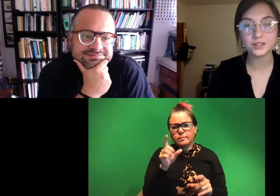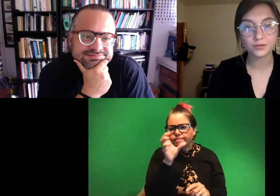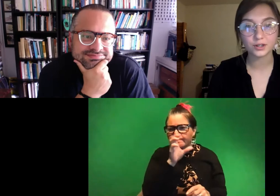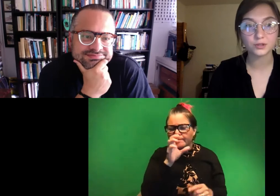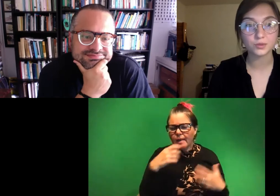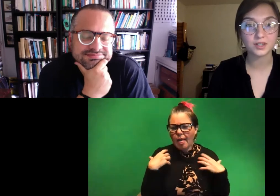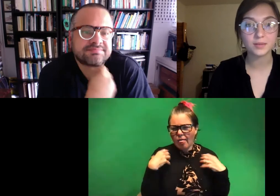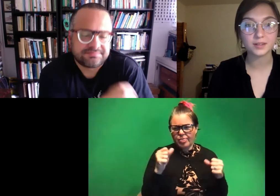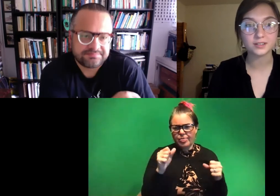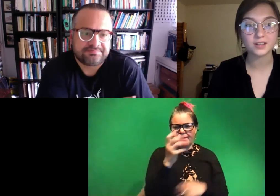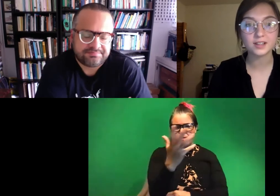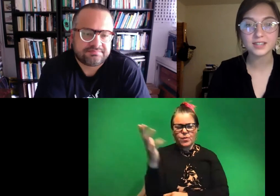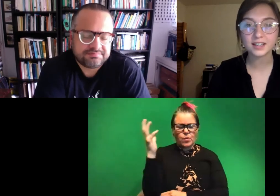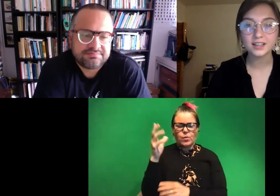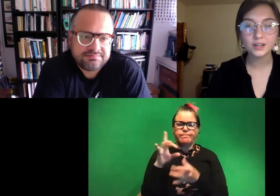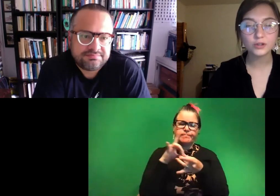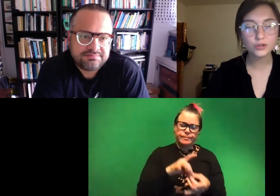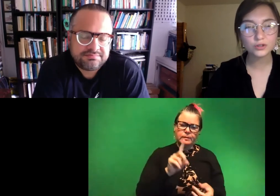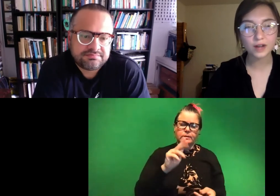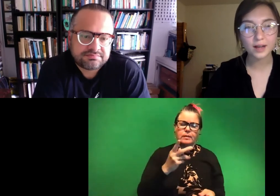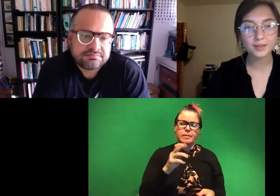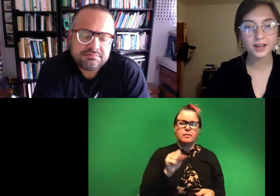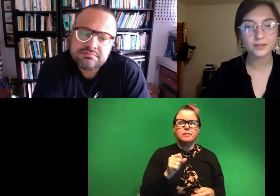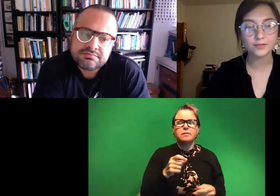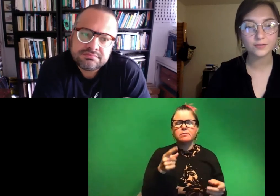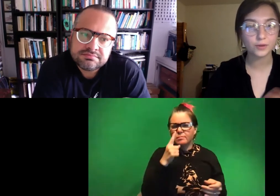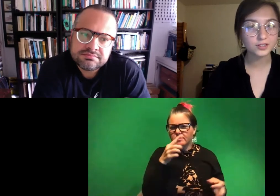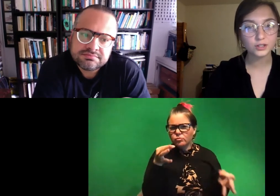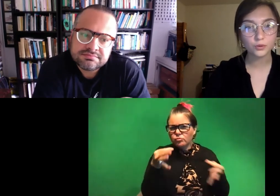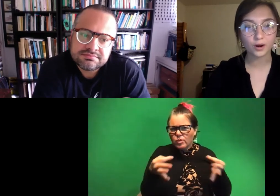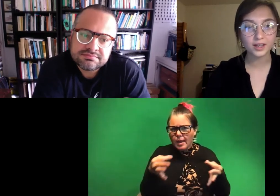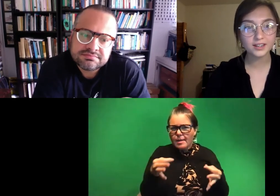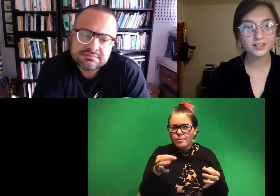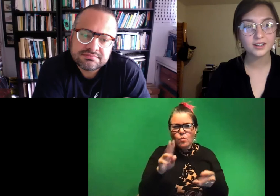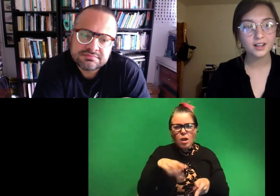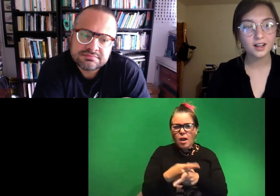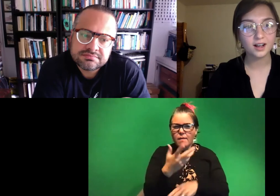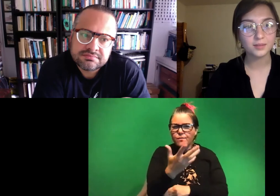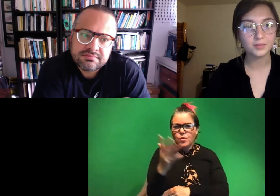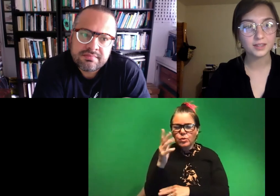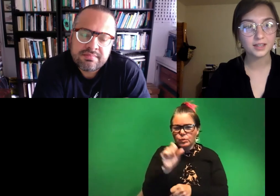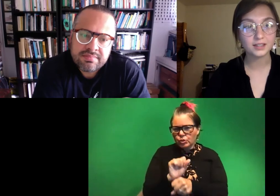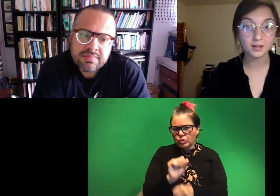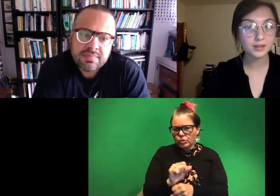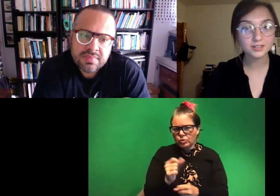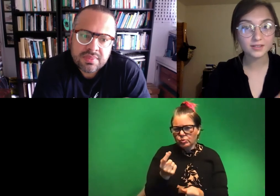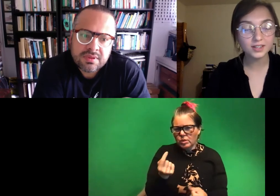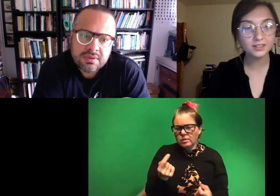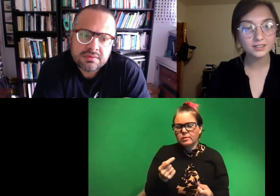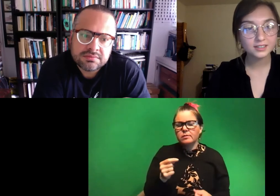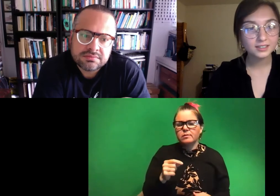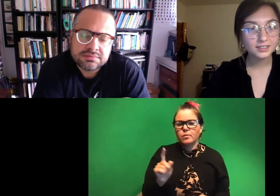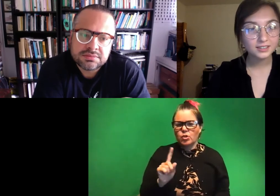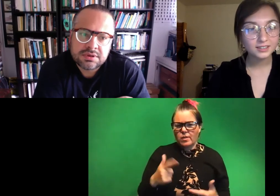health of these forests with dung beetles. I was like, could you describe the kind of forest that you work in, that the dung beetles live